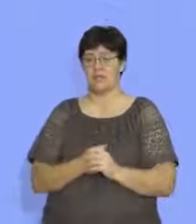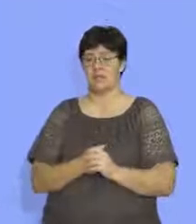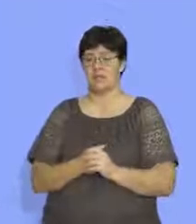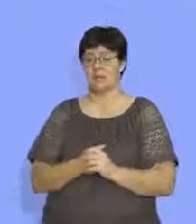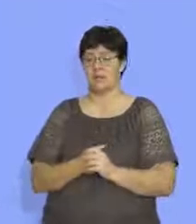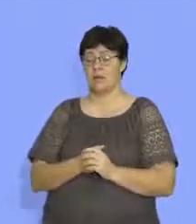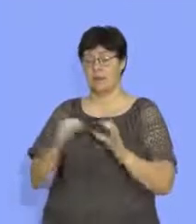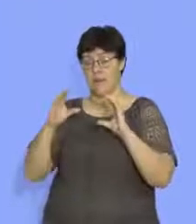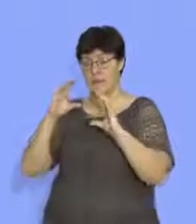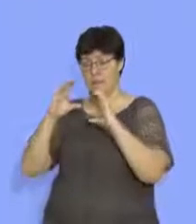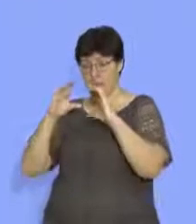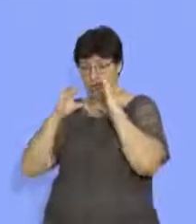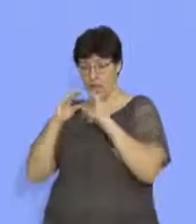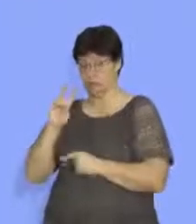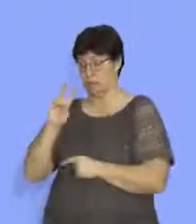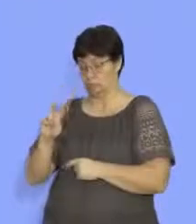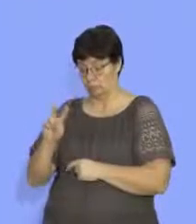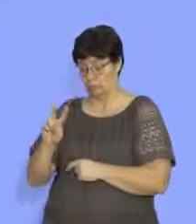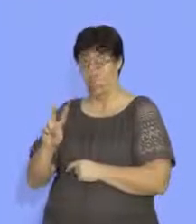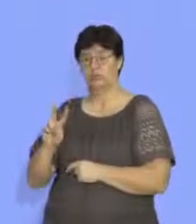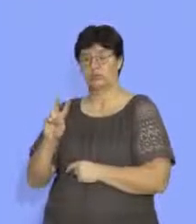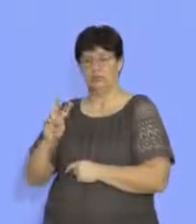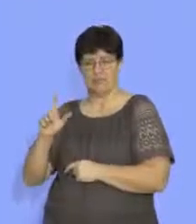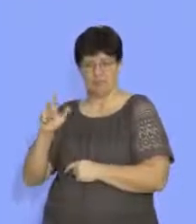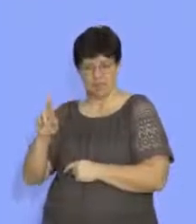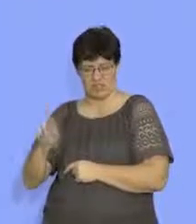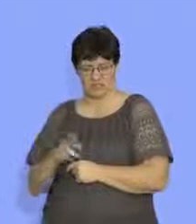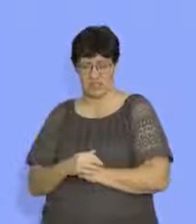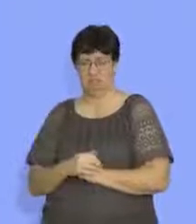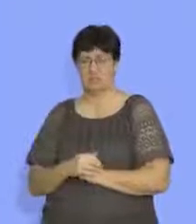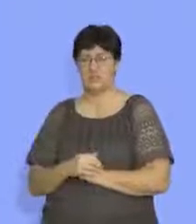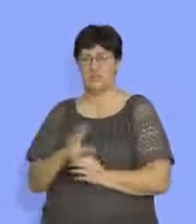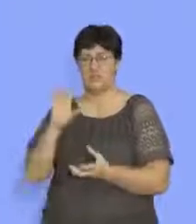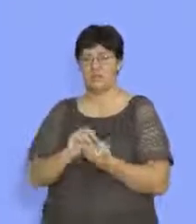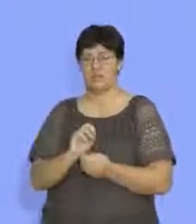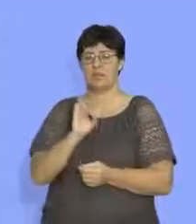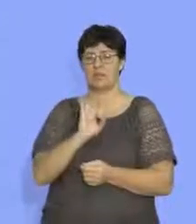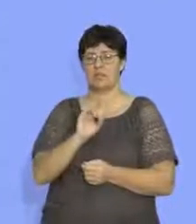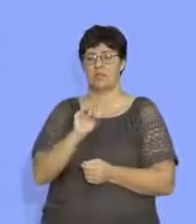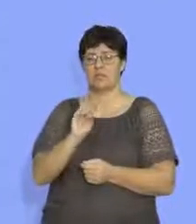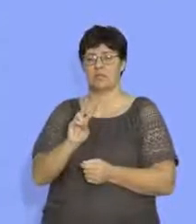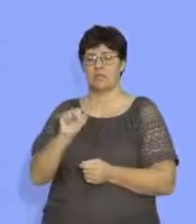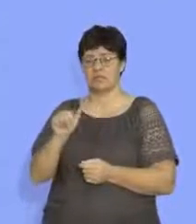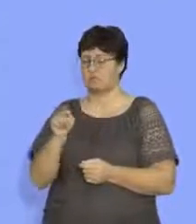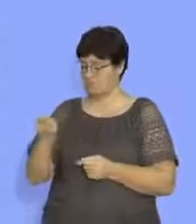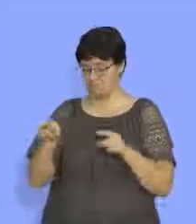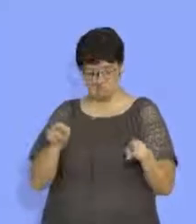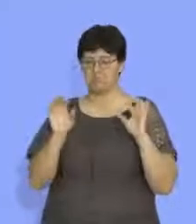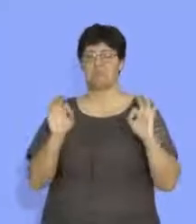plus they bought 2 burgers, which go for 27 rand, and this will give